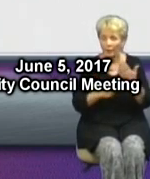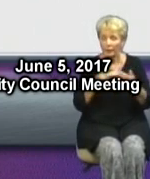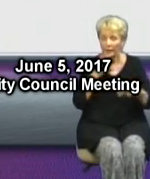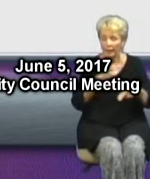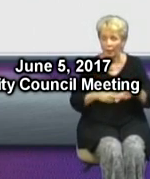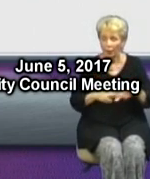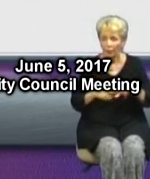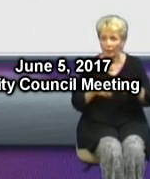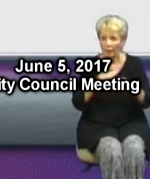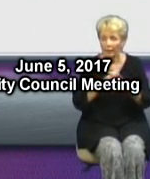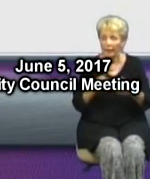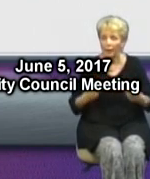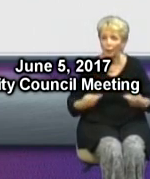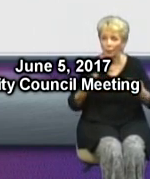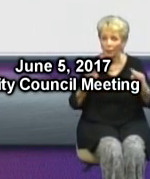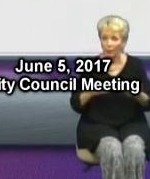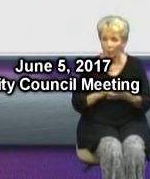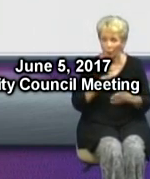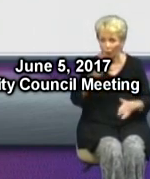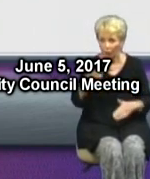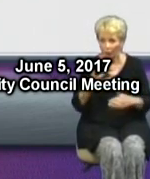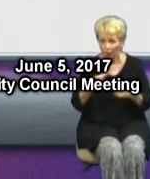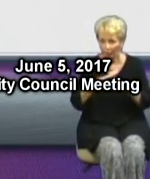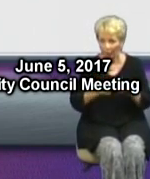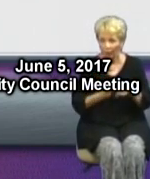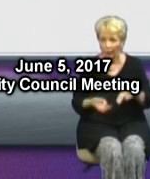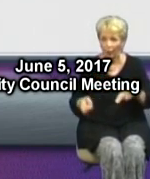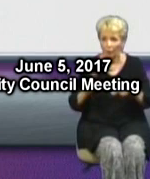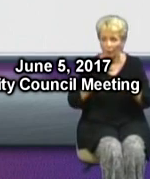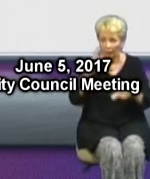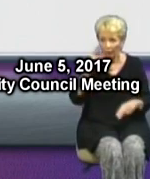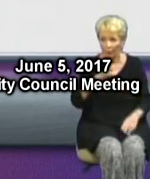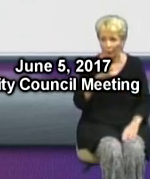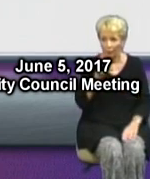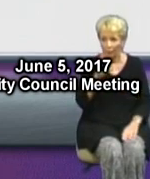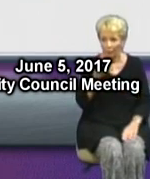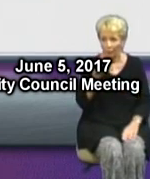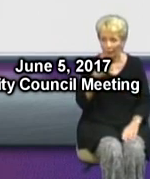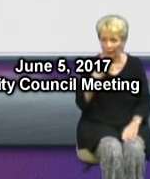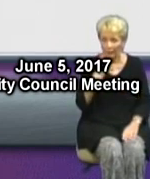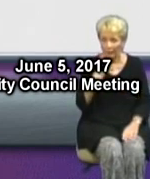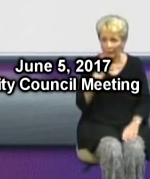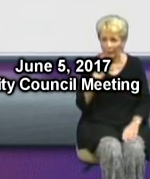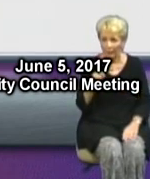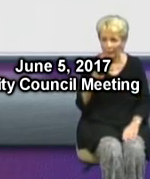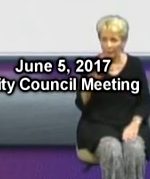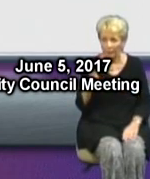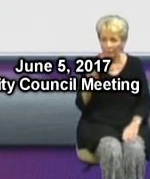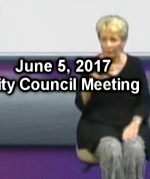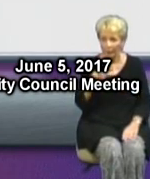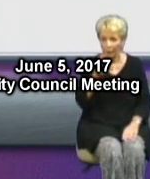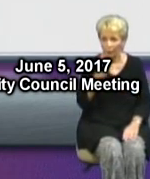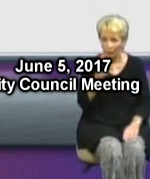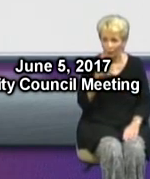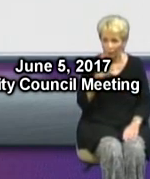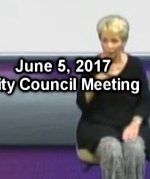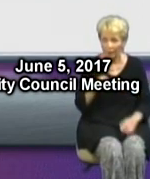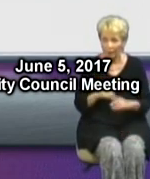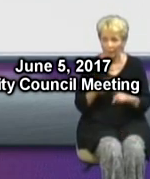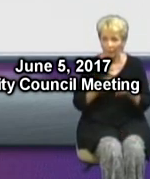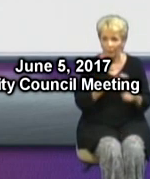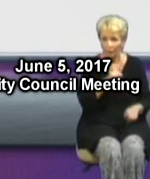increase, recommending a $3 a month increase for the broadcast basic, that's the 20-channel deal,